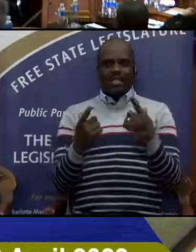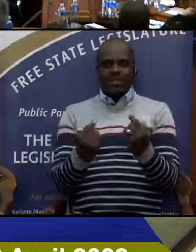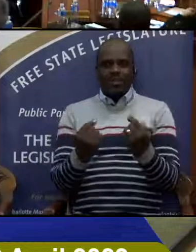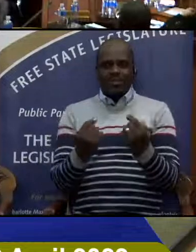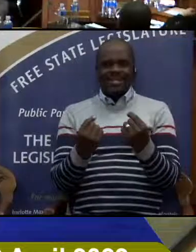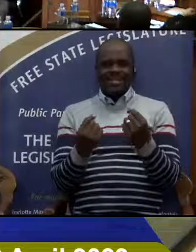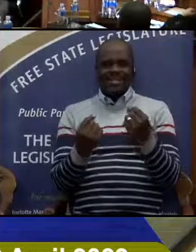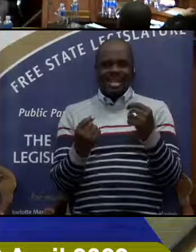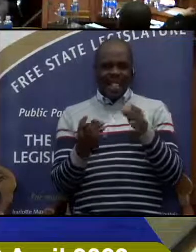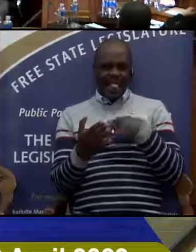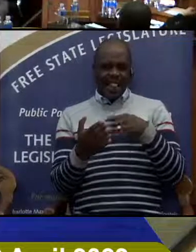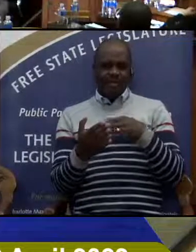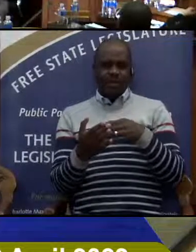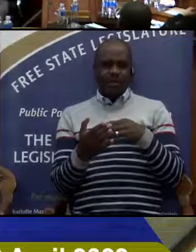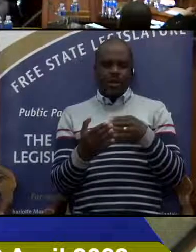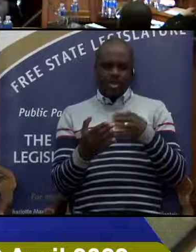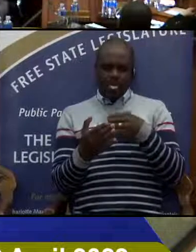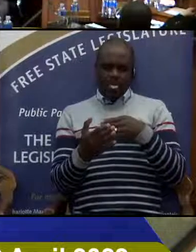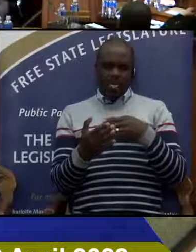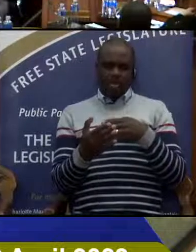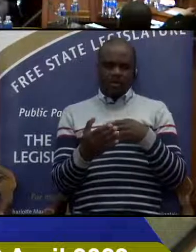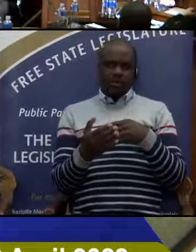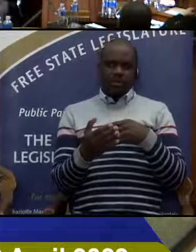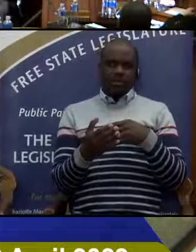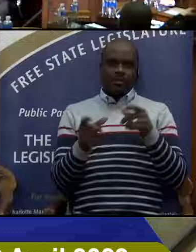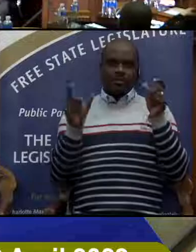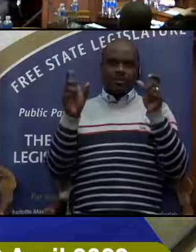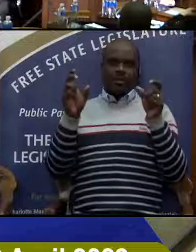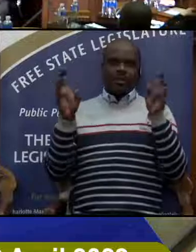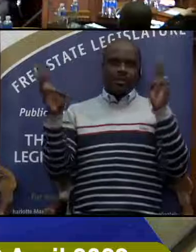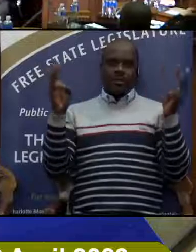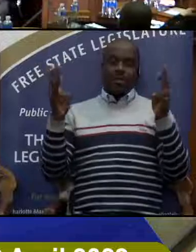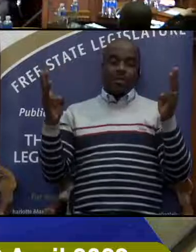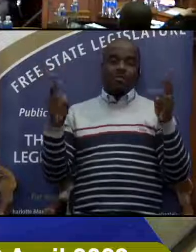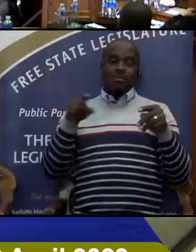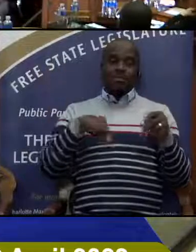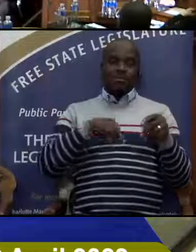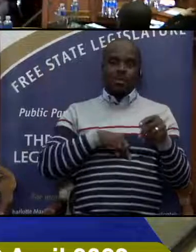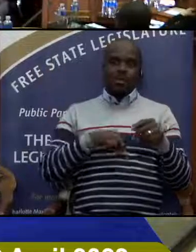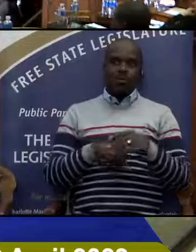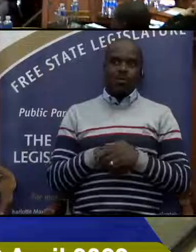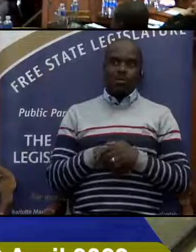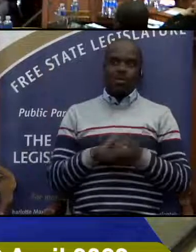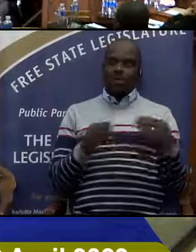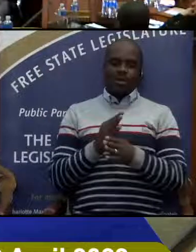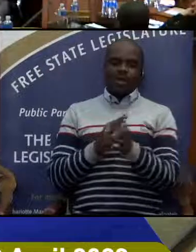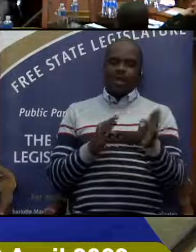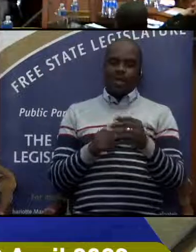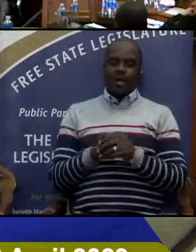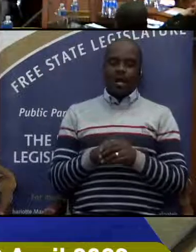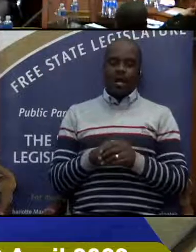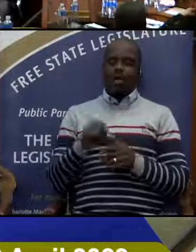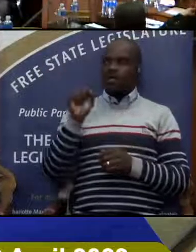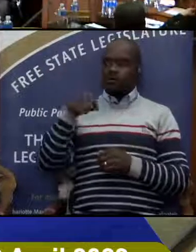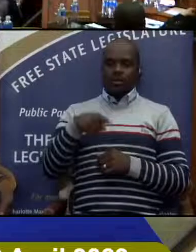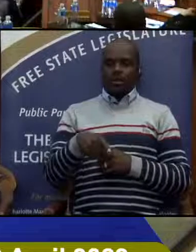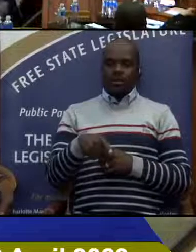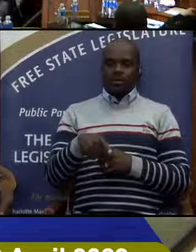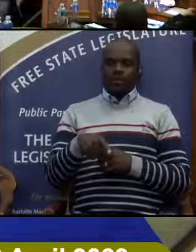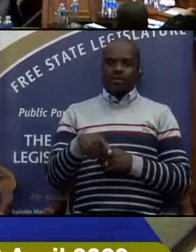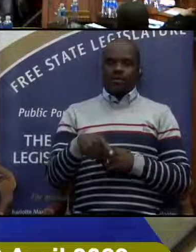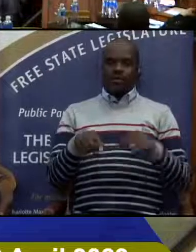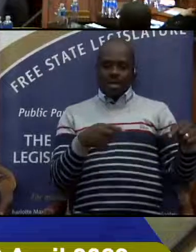people. It's out of order, Honourable Speaker. Can you call it? Thank you. It's a debate. Proceed,